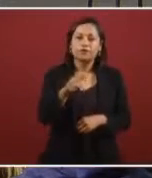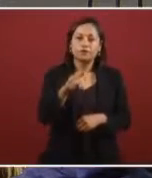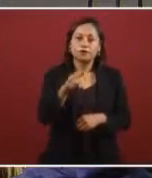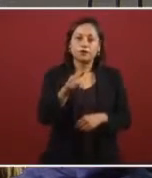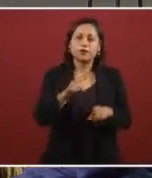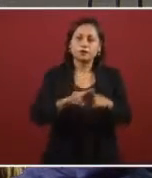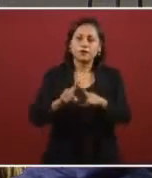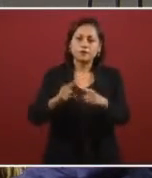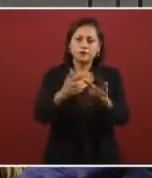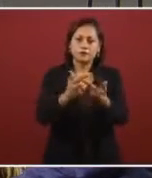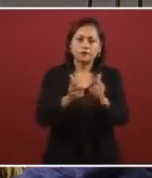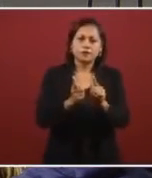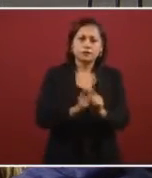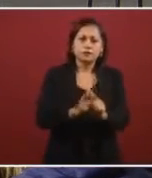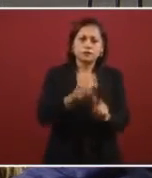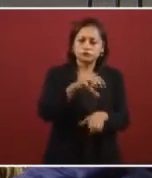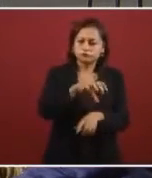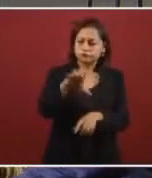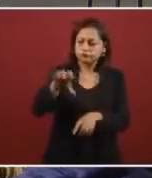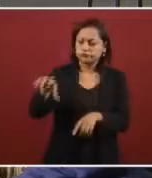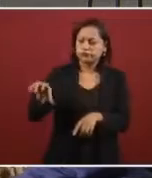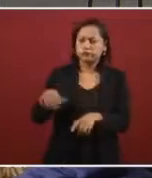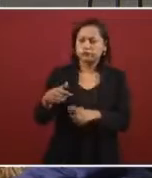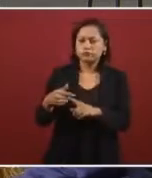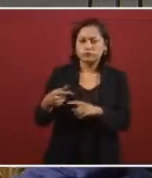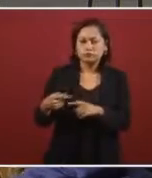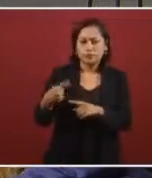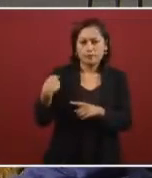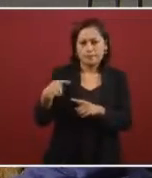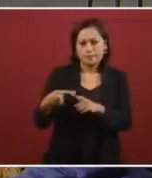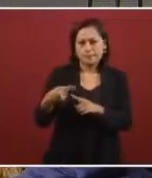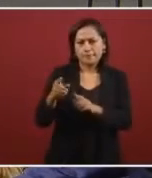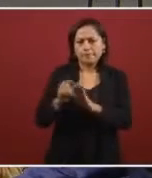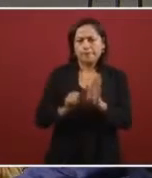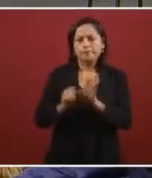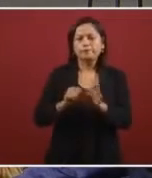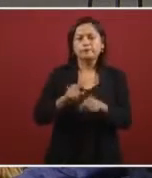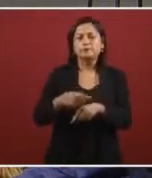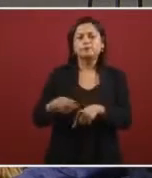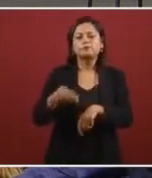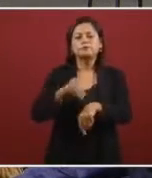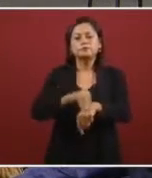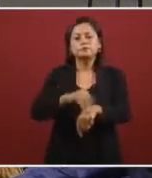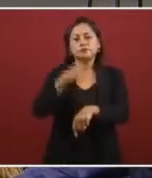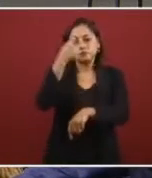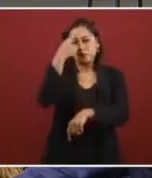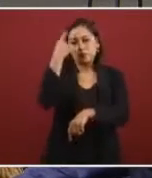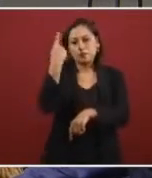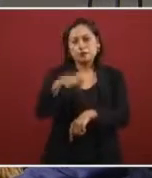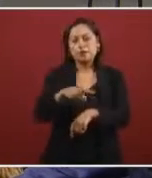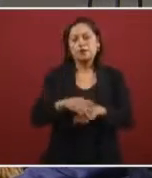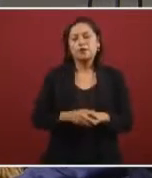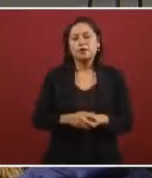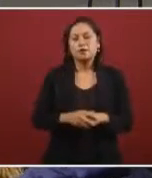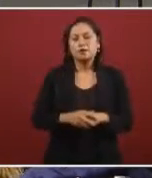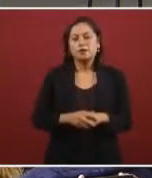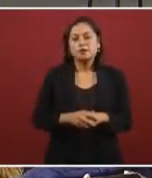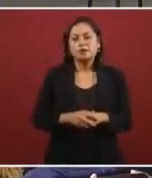And in a very concrete way, we've done this operations. And in a punctual